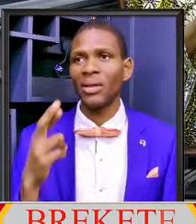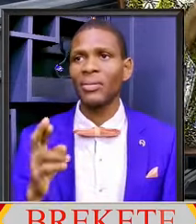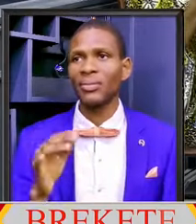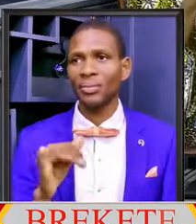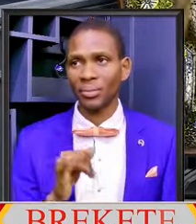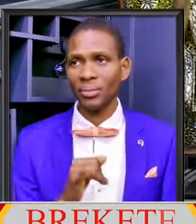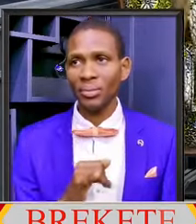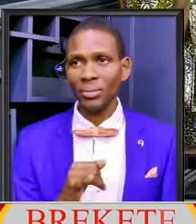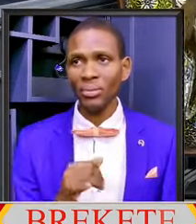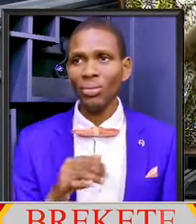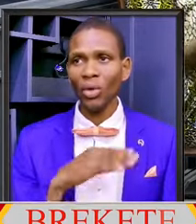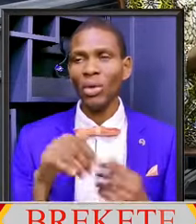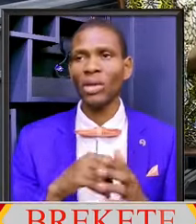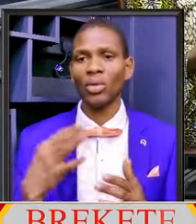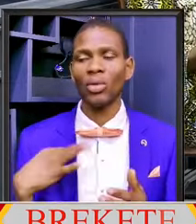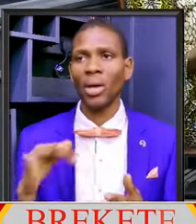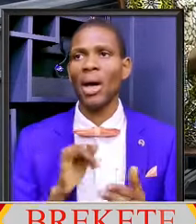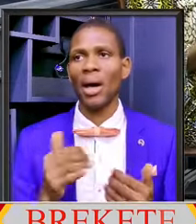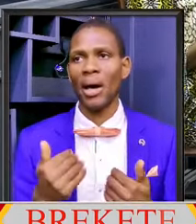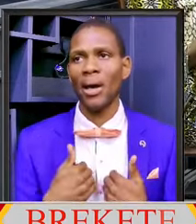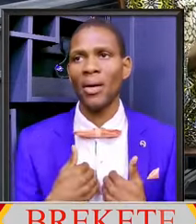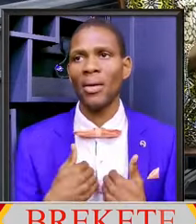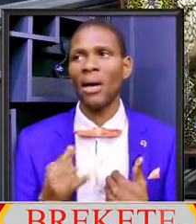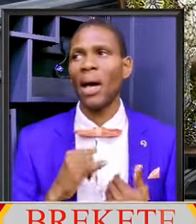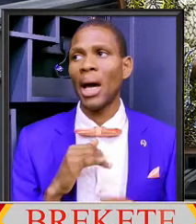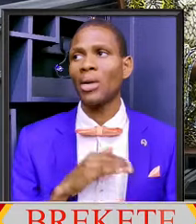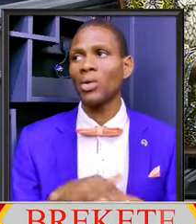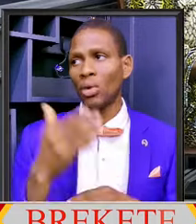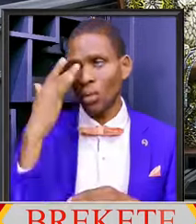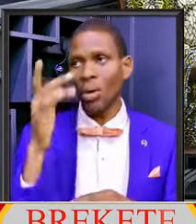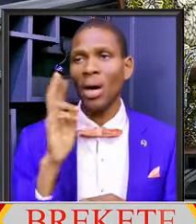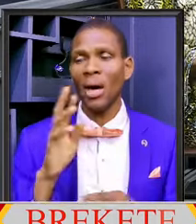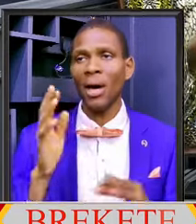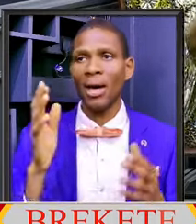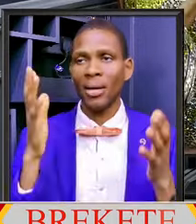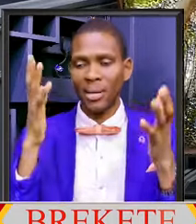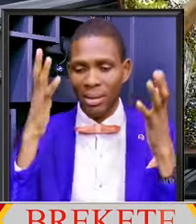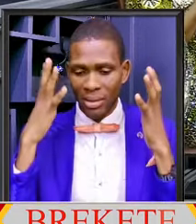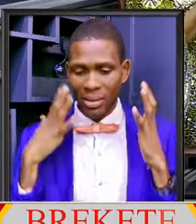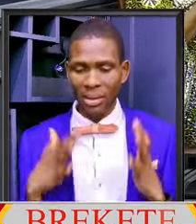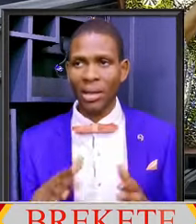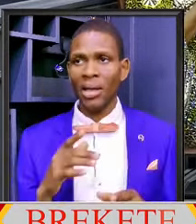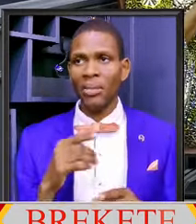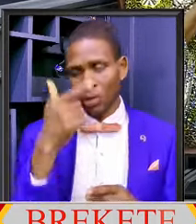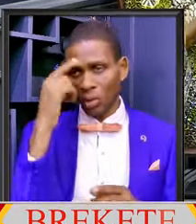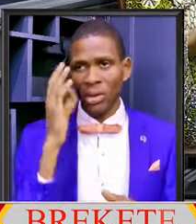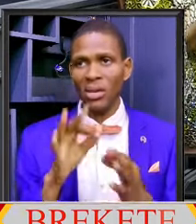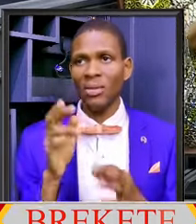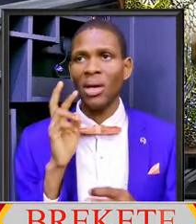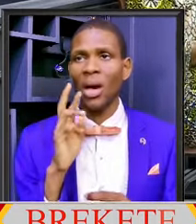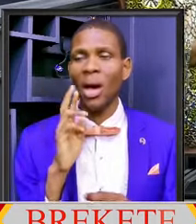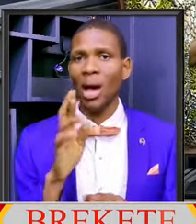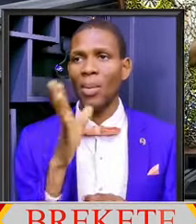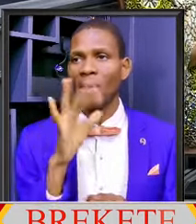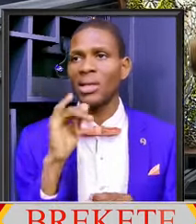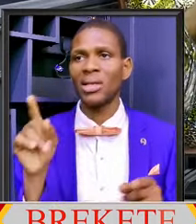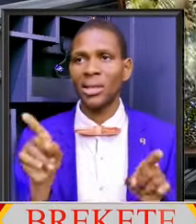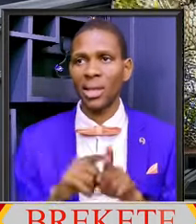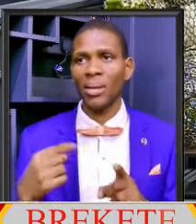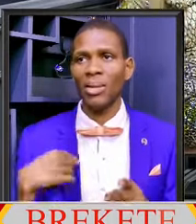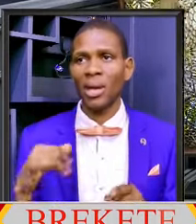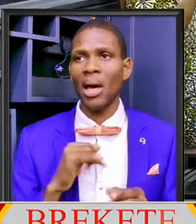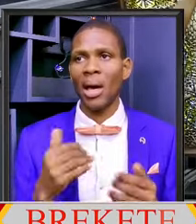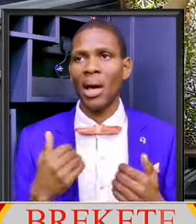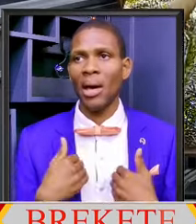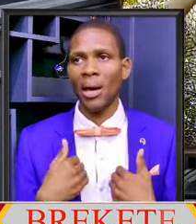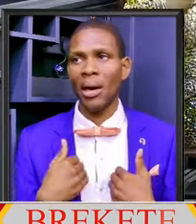I said, all the clothes I have, I don't know her size. But if her mom is like me, I